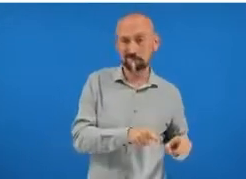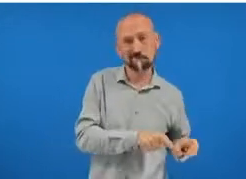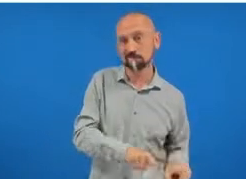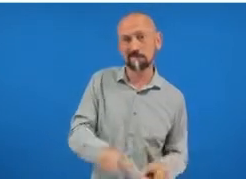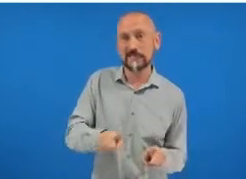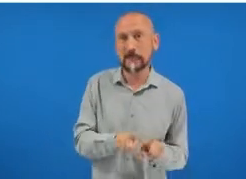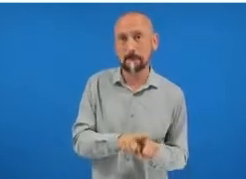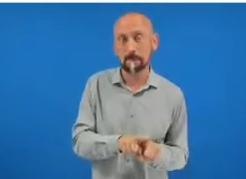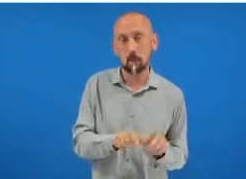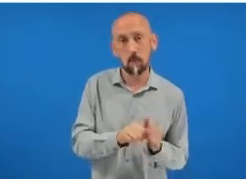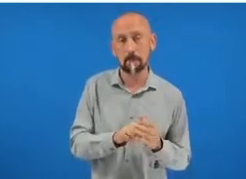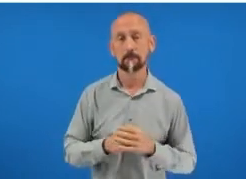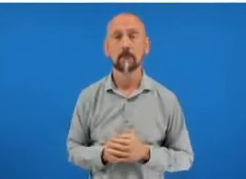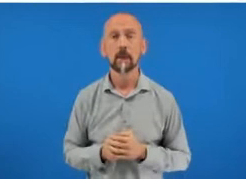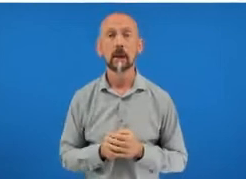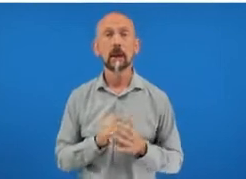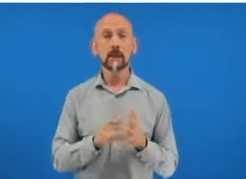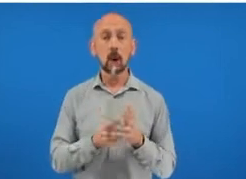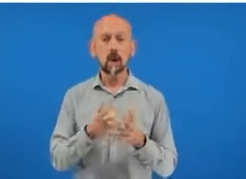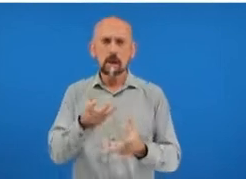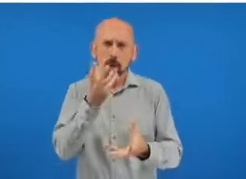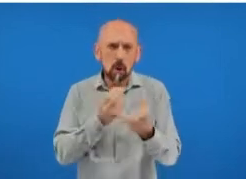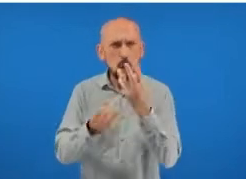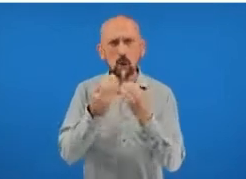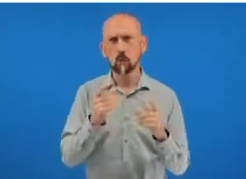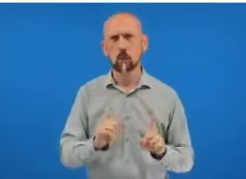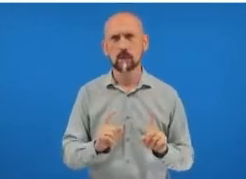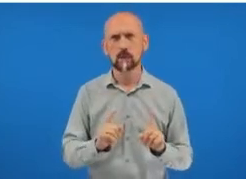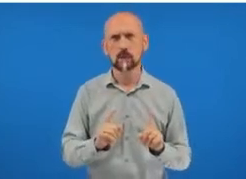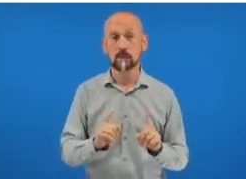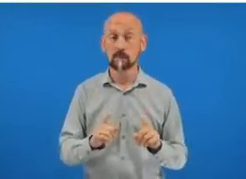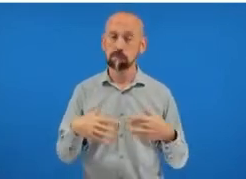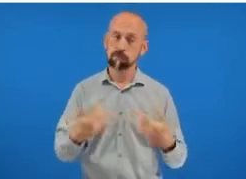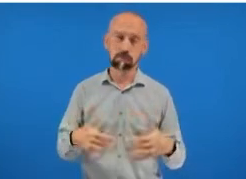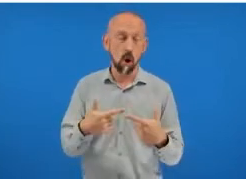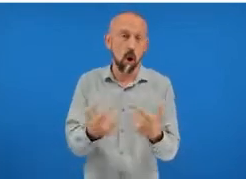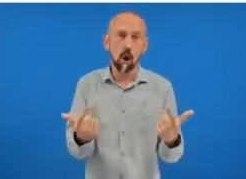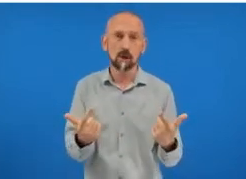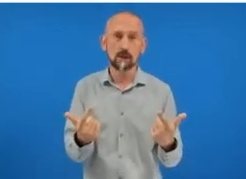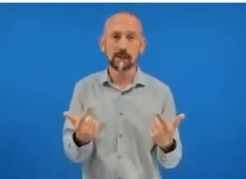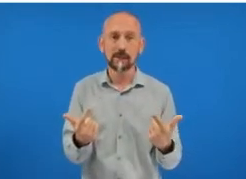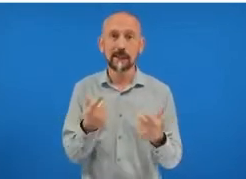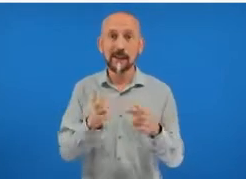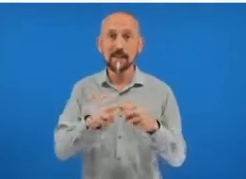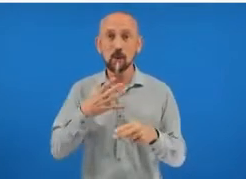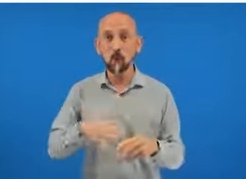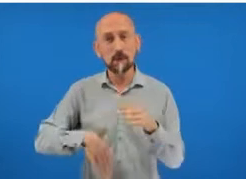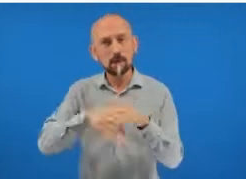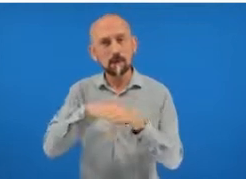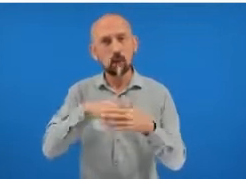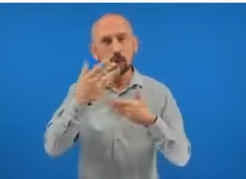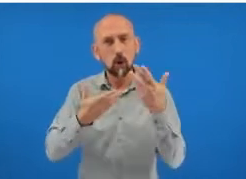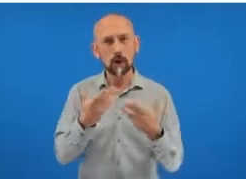we've learned from the data? Well, it's an enormous amount. And if you'd like to see the full story, you'll see it in the